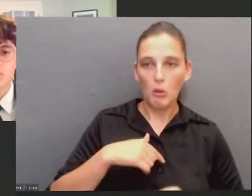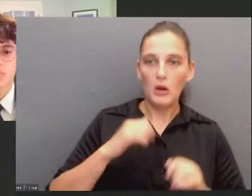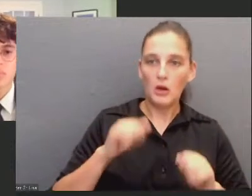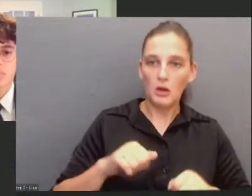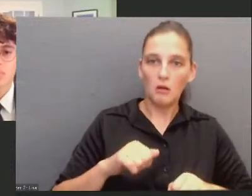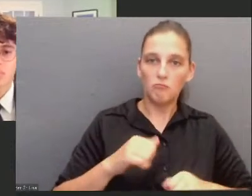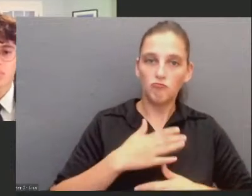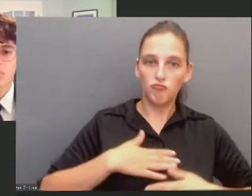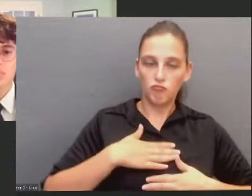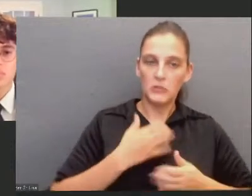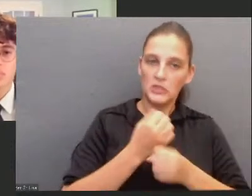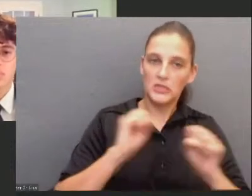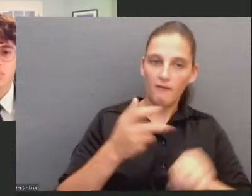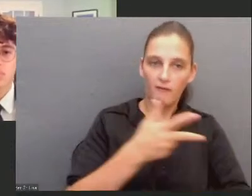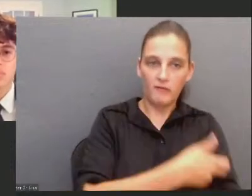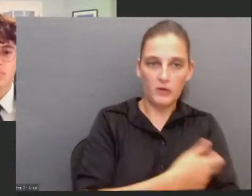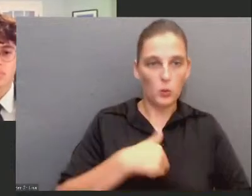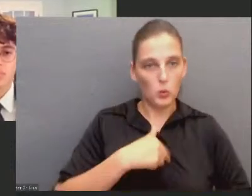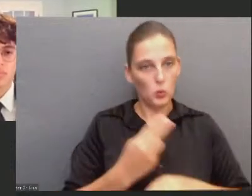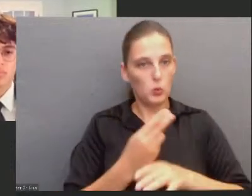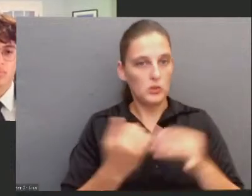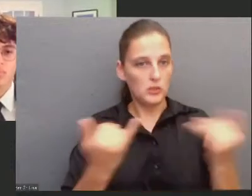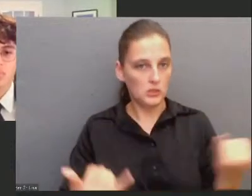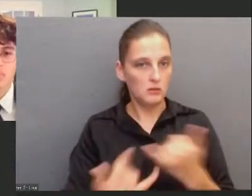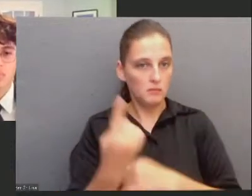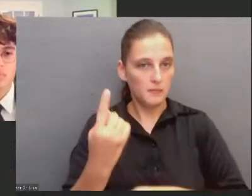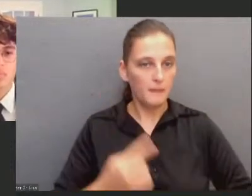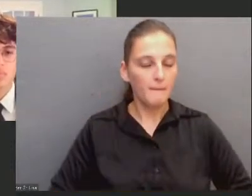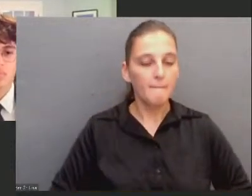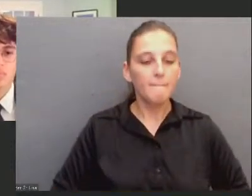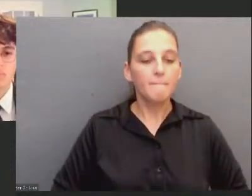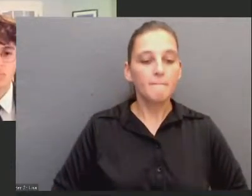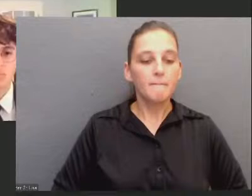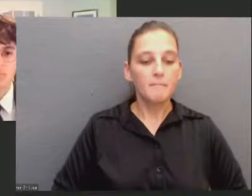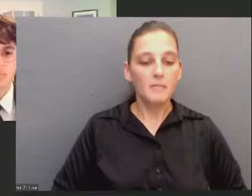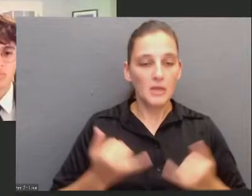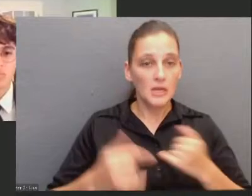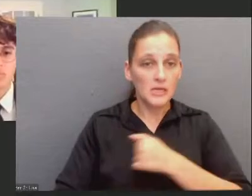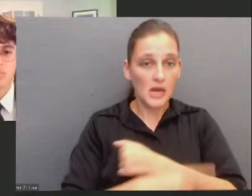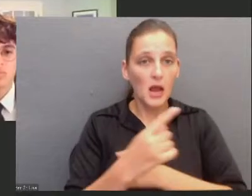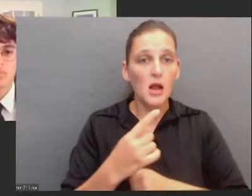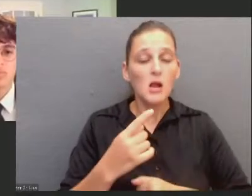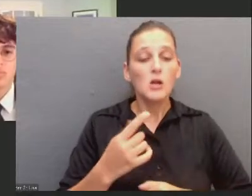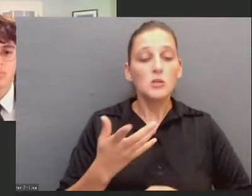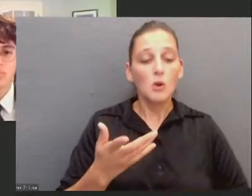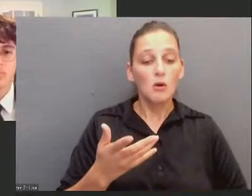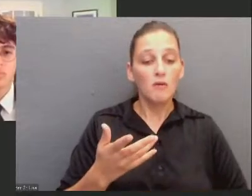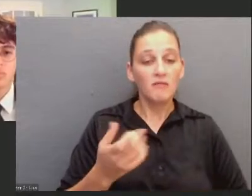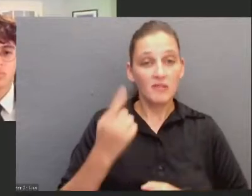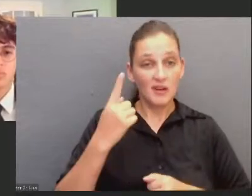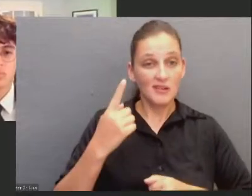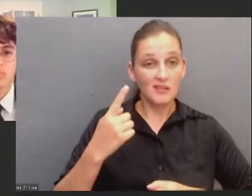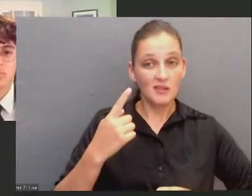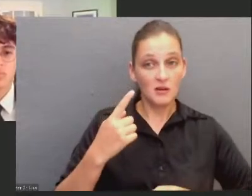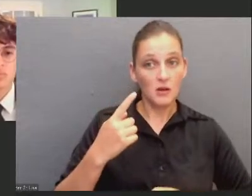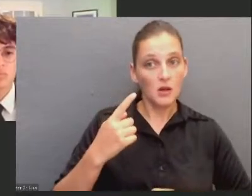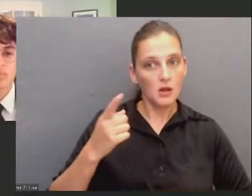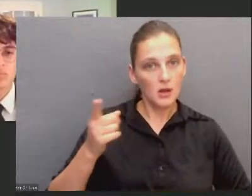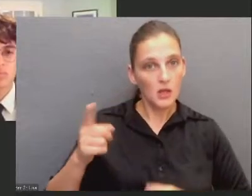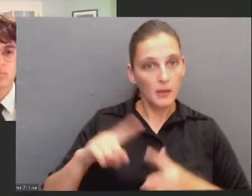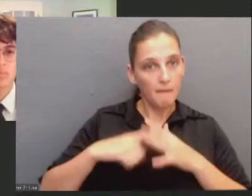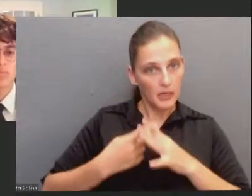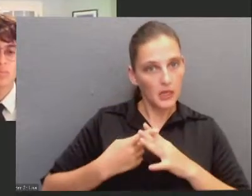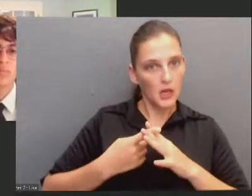now. So the other thing is that data collection was critical from the beginning of the pandemic because we needed it to make an